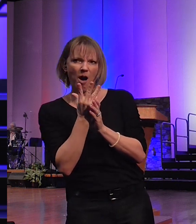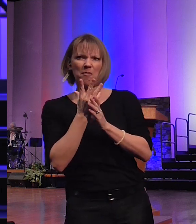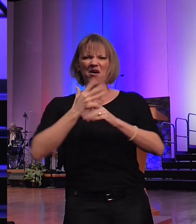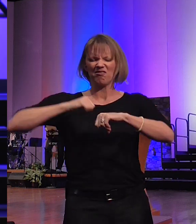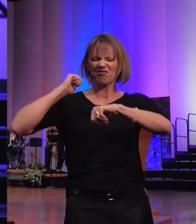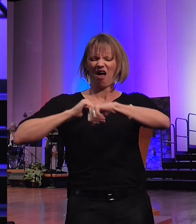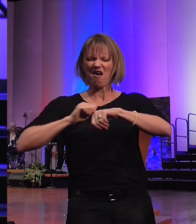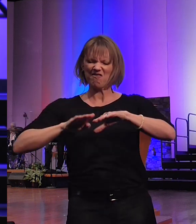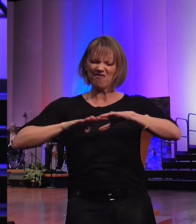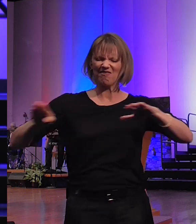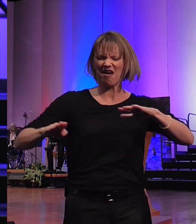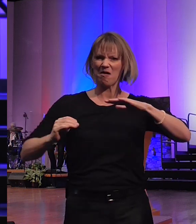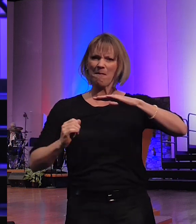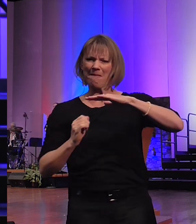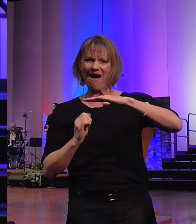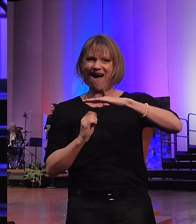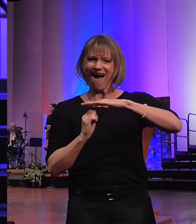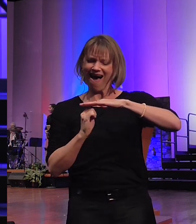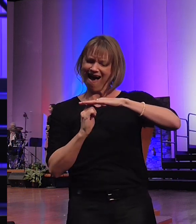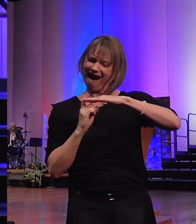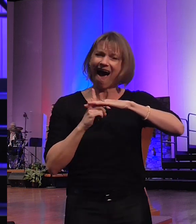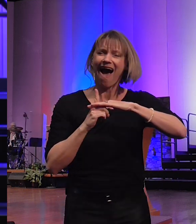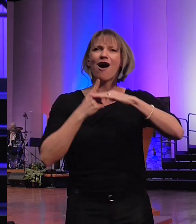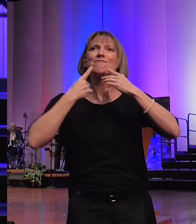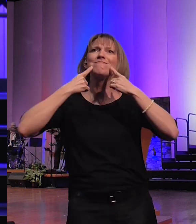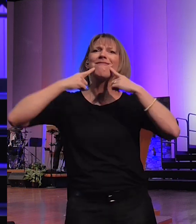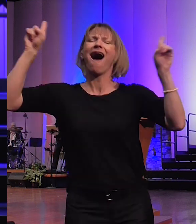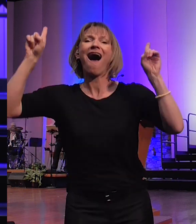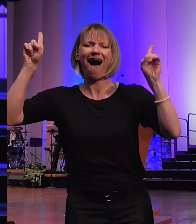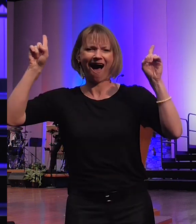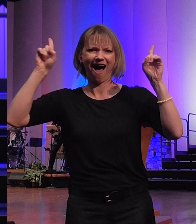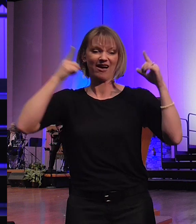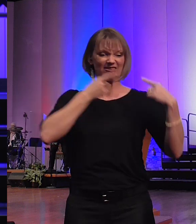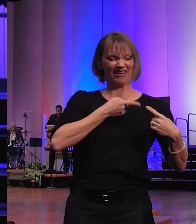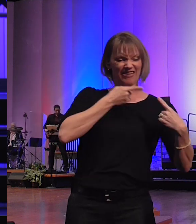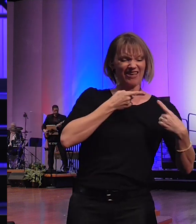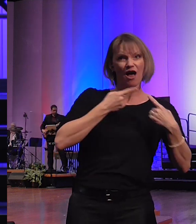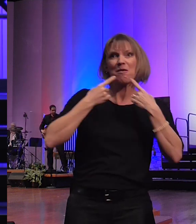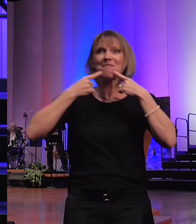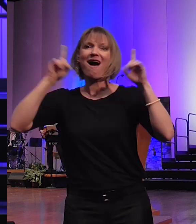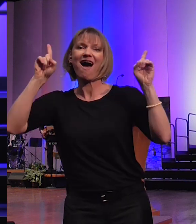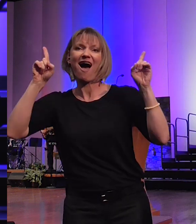shoots up to the stony ground, and there's no room,